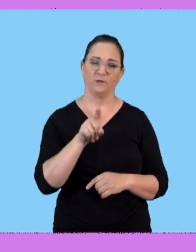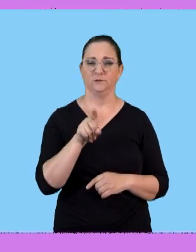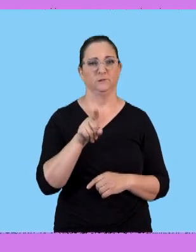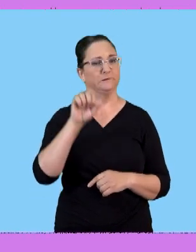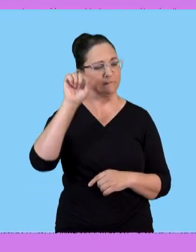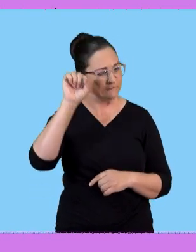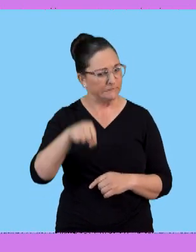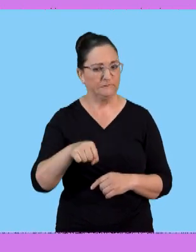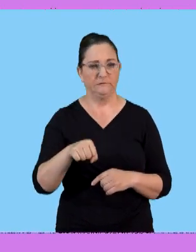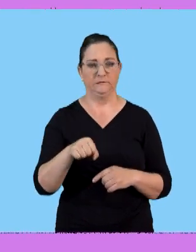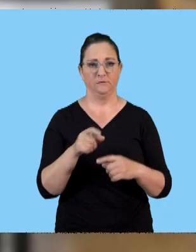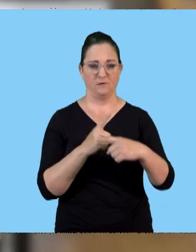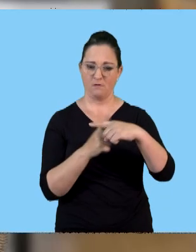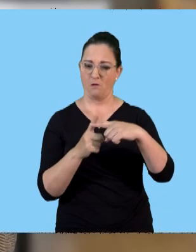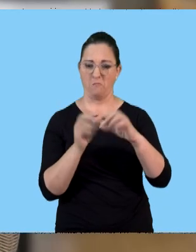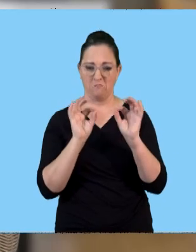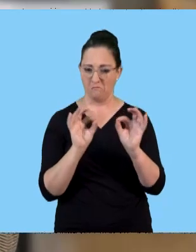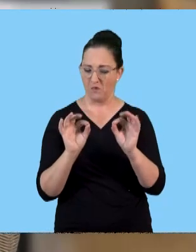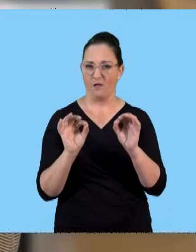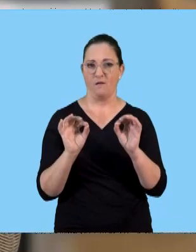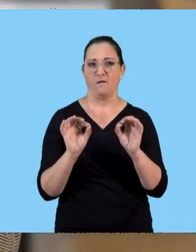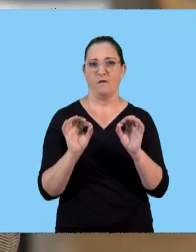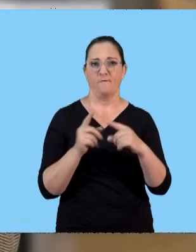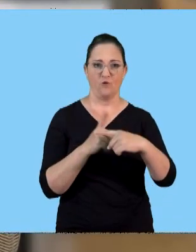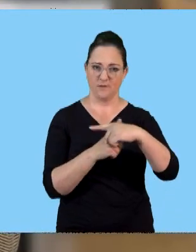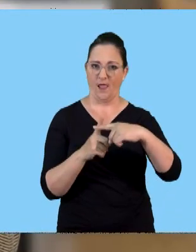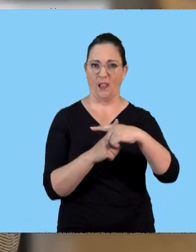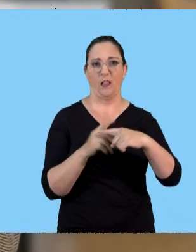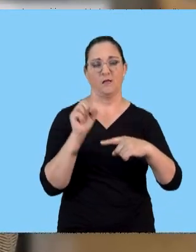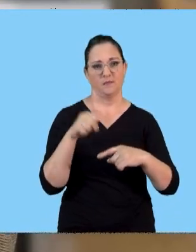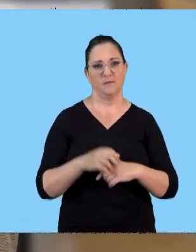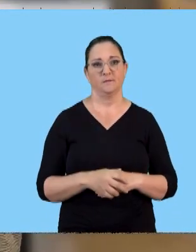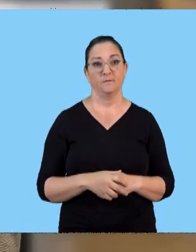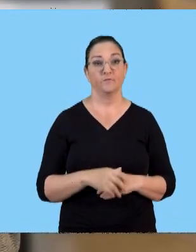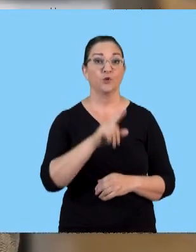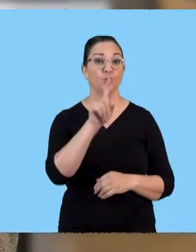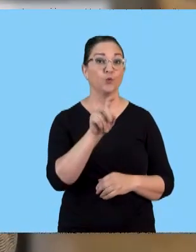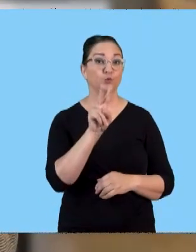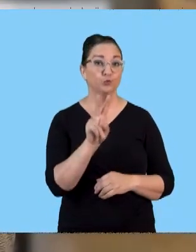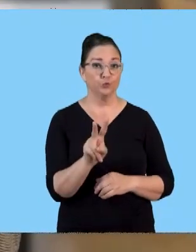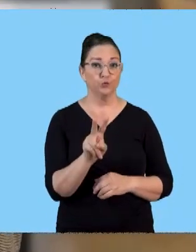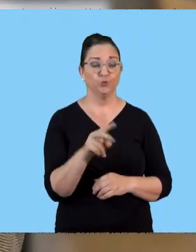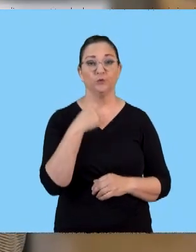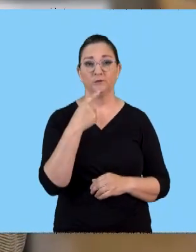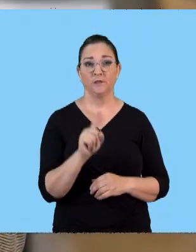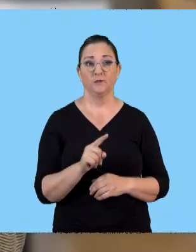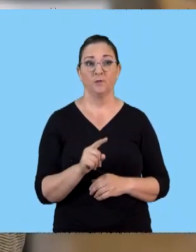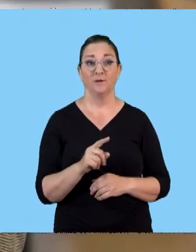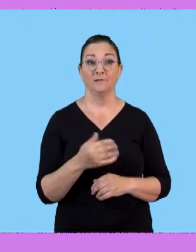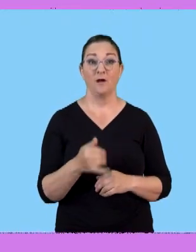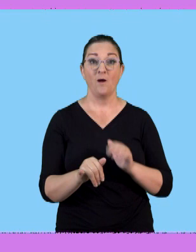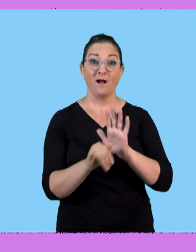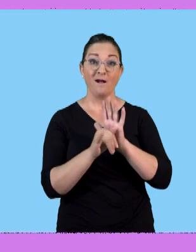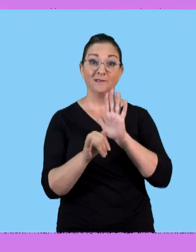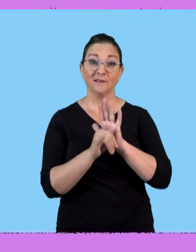our answer here. It is always drawn to scale. Question number 2, it says identify